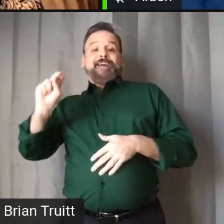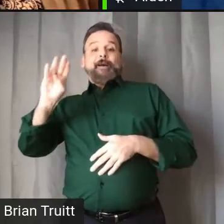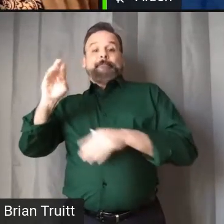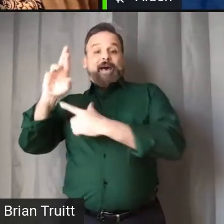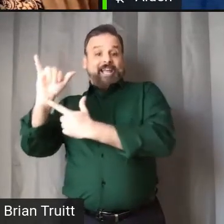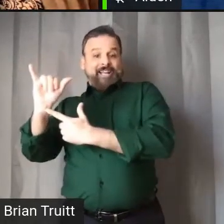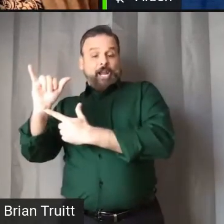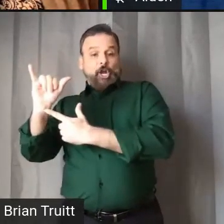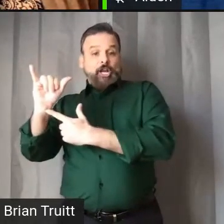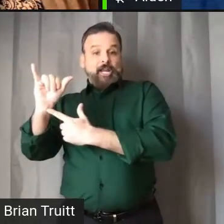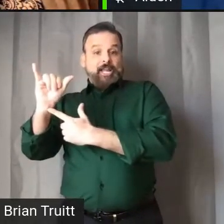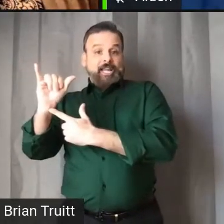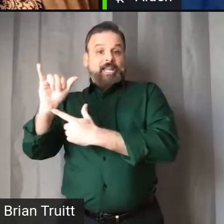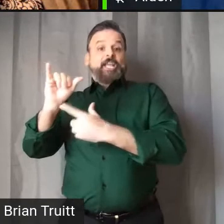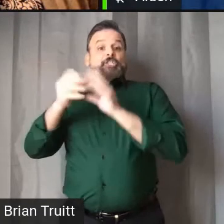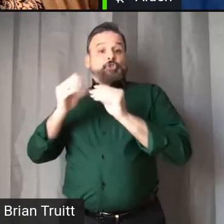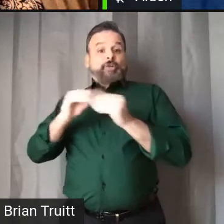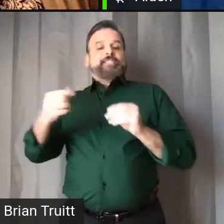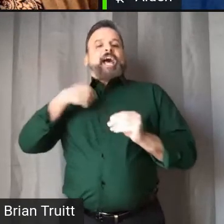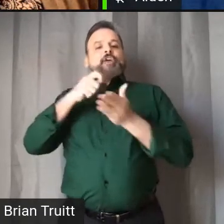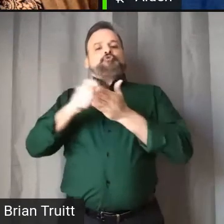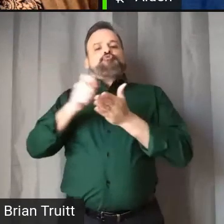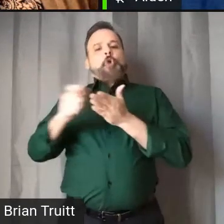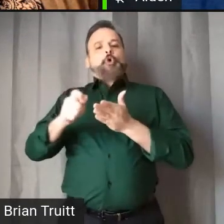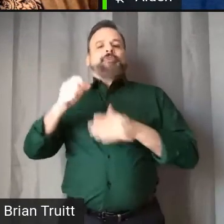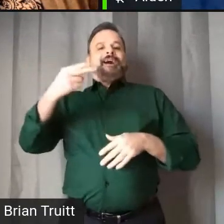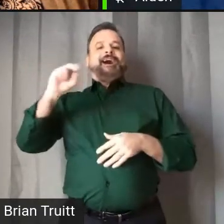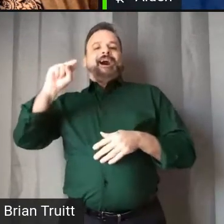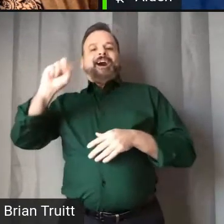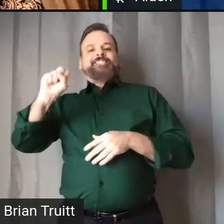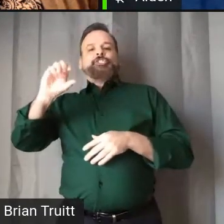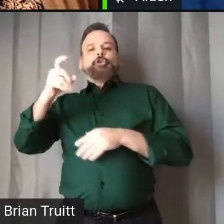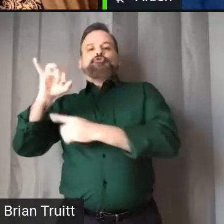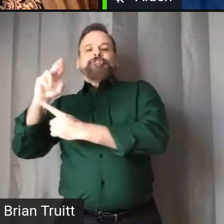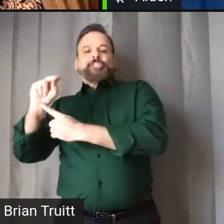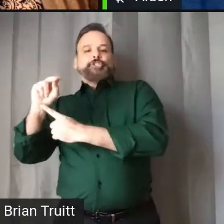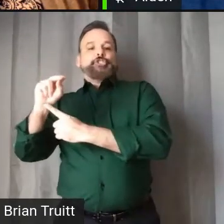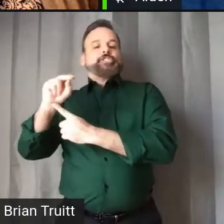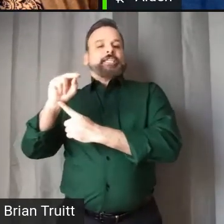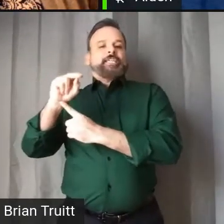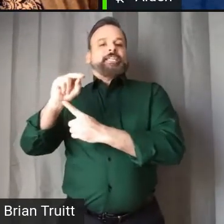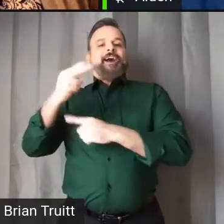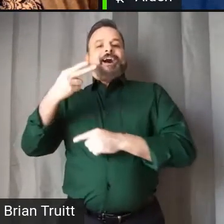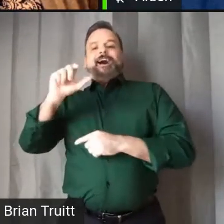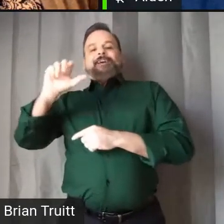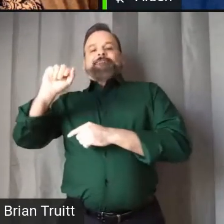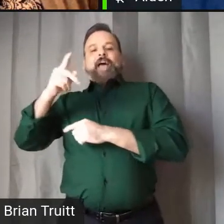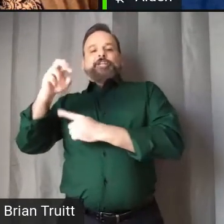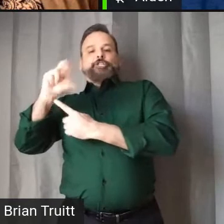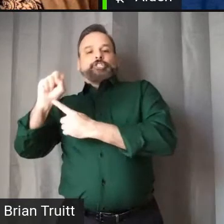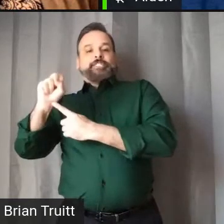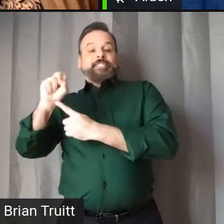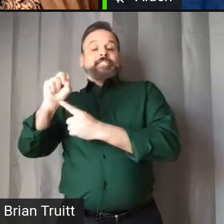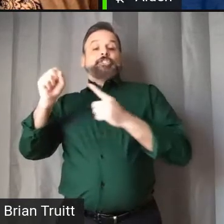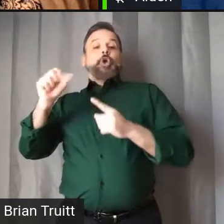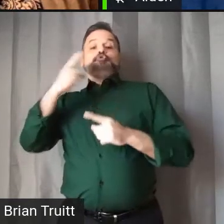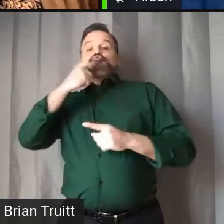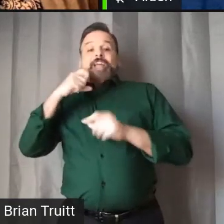Andersen fairy tale, The Red Shoes, through the lens of the 1518 dancing plague in Strasbourg.